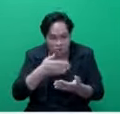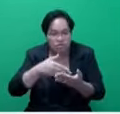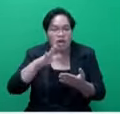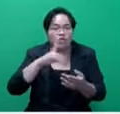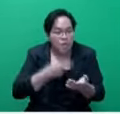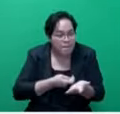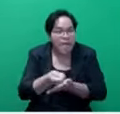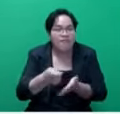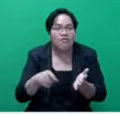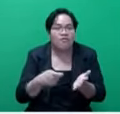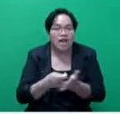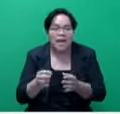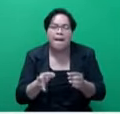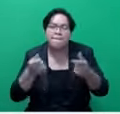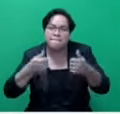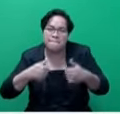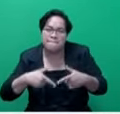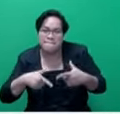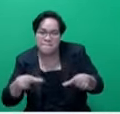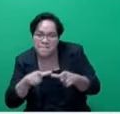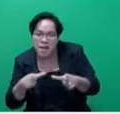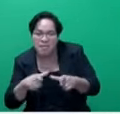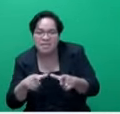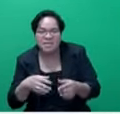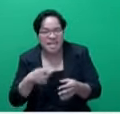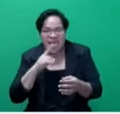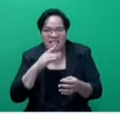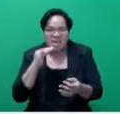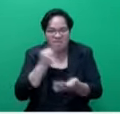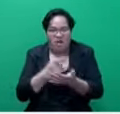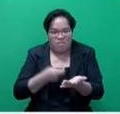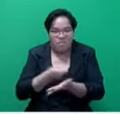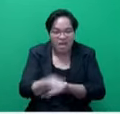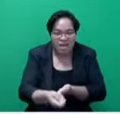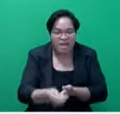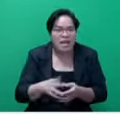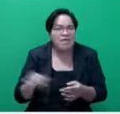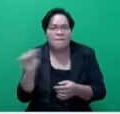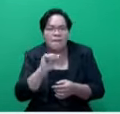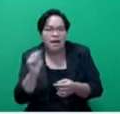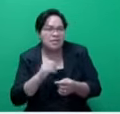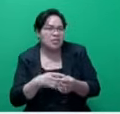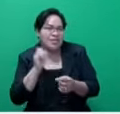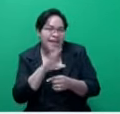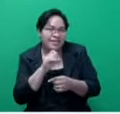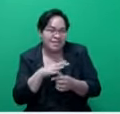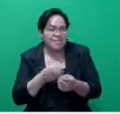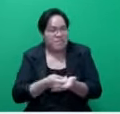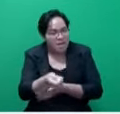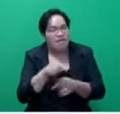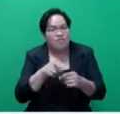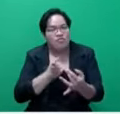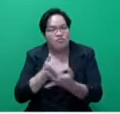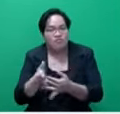payment of rates, permits, fines, and the easier payment of bus and taxi-based fees. Over time, ratepayers